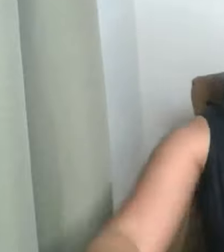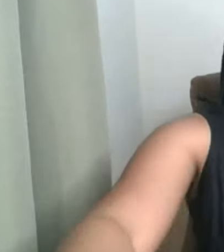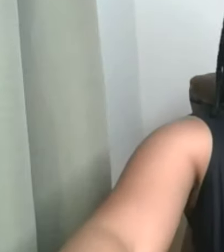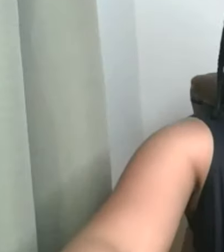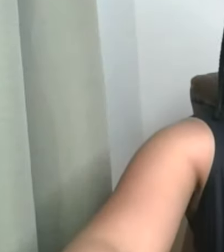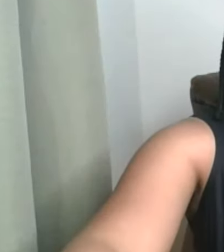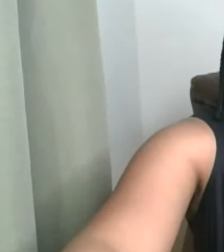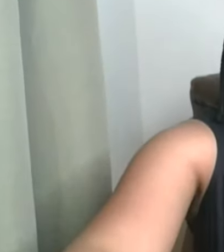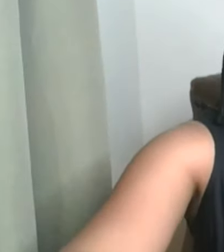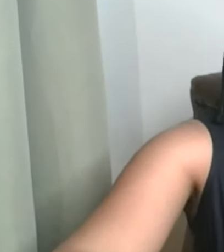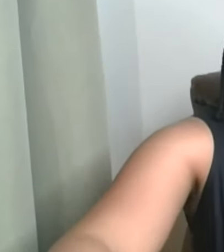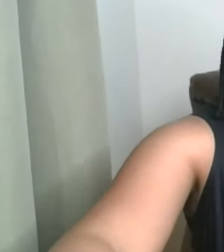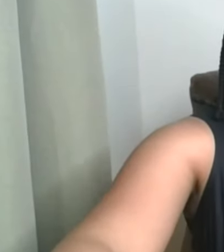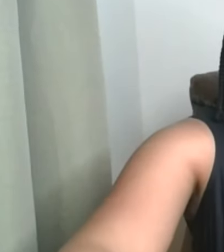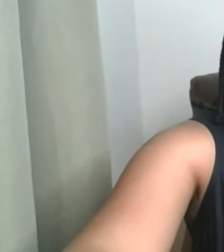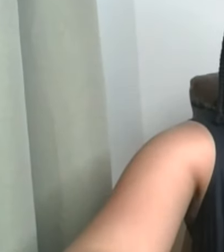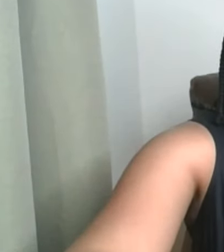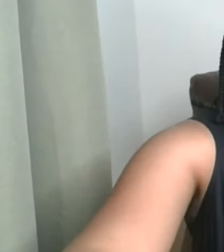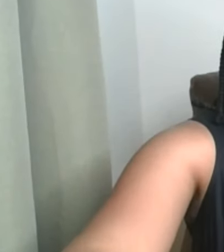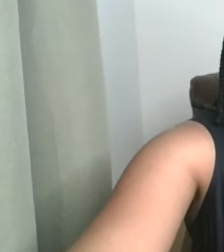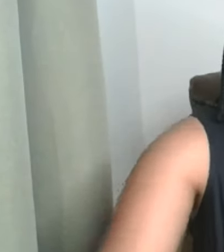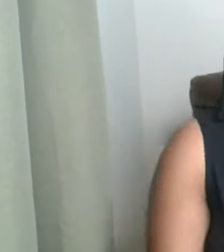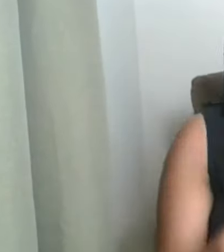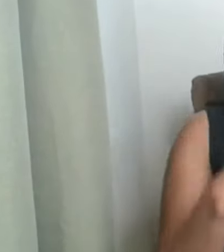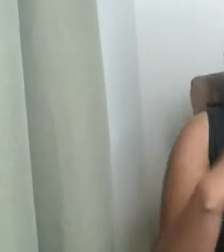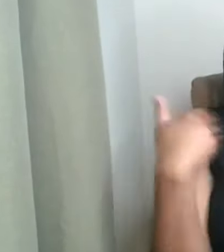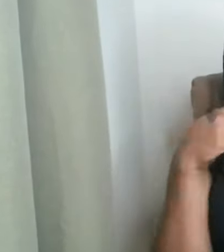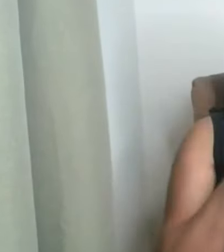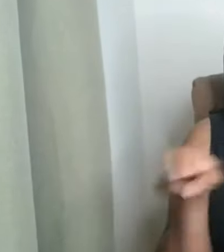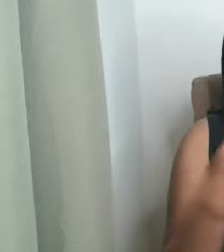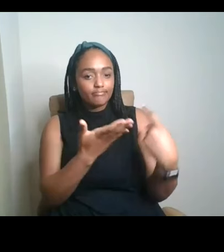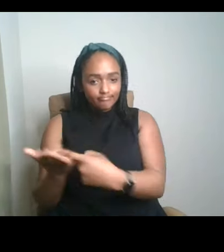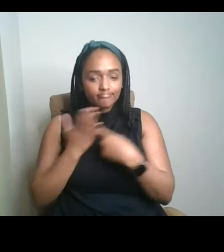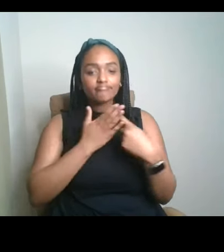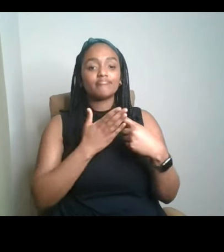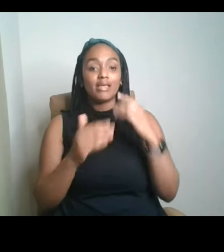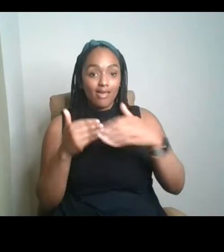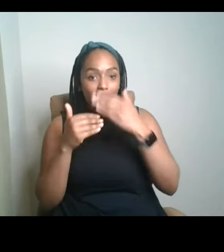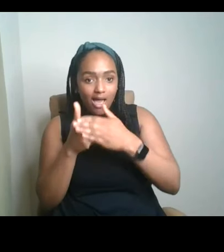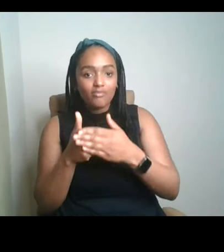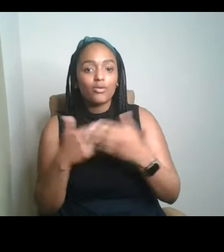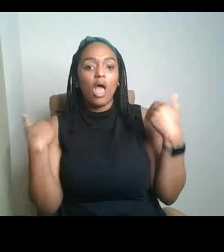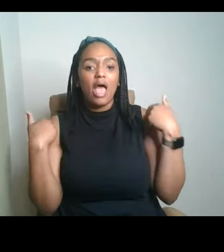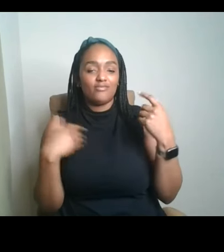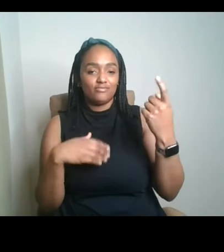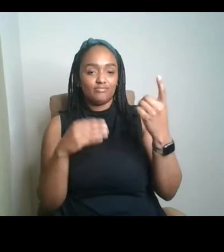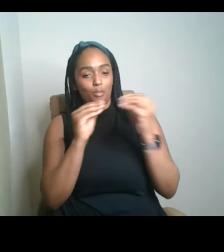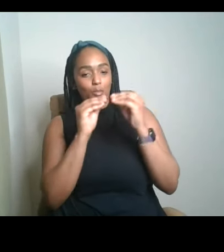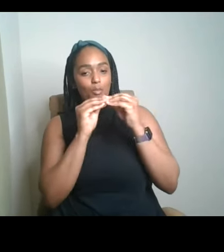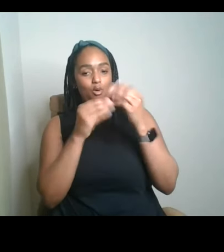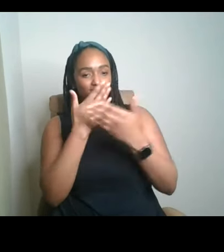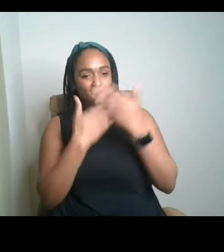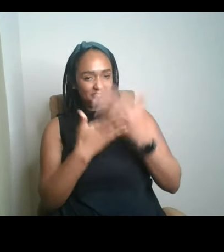a little panel. And then after that, Summer and Keish will lead some hands-on, but let's work with